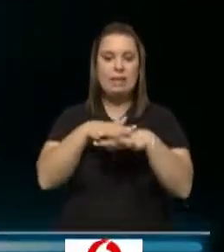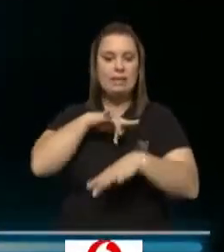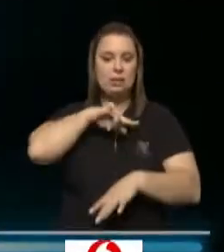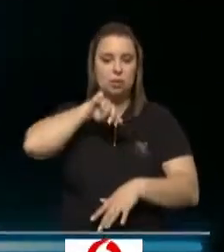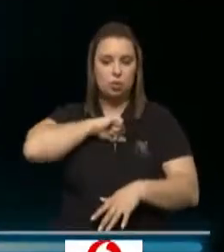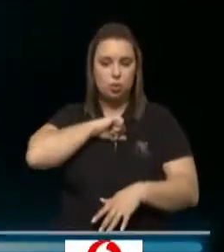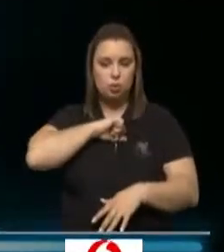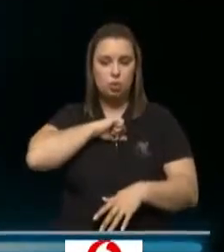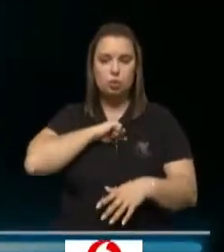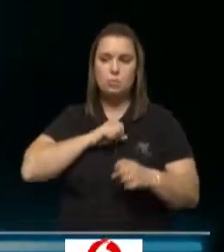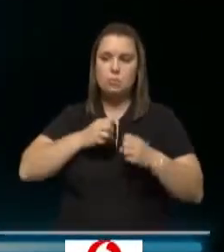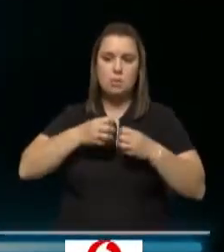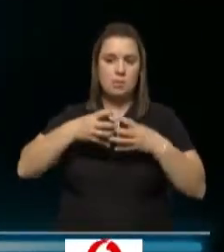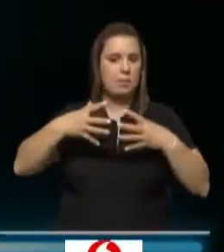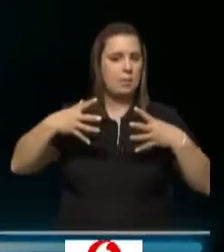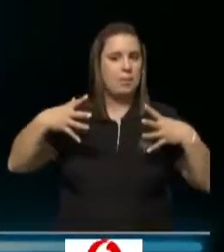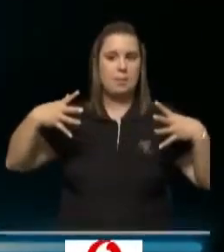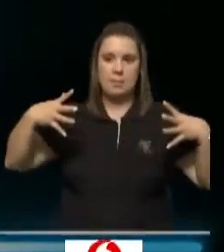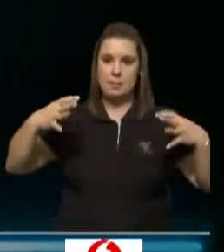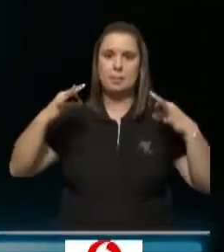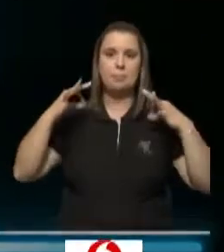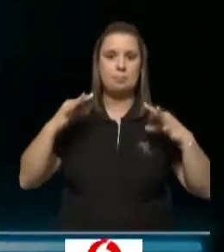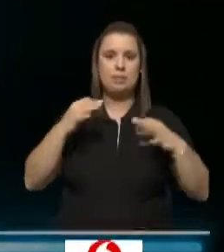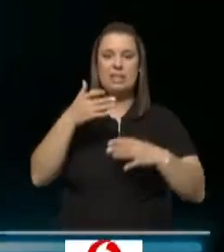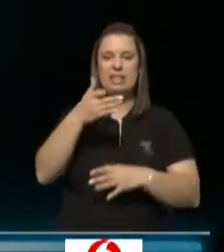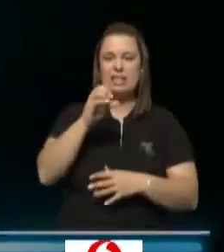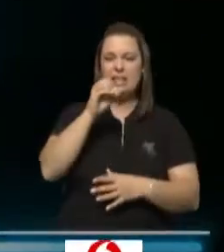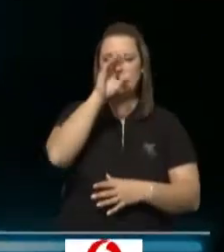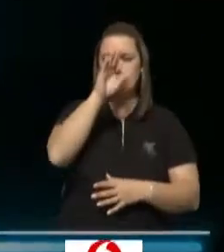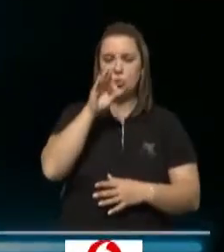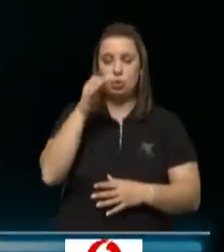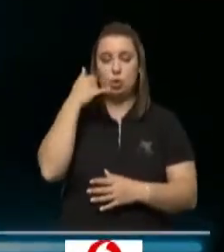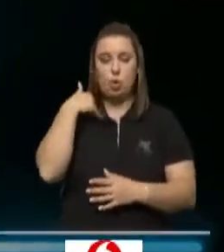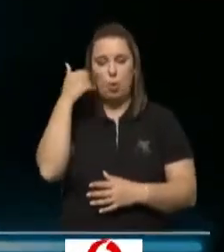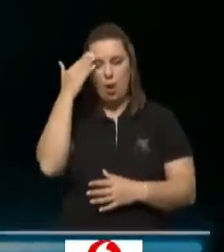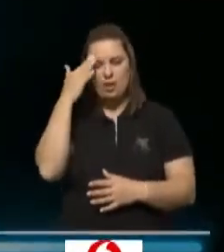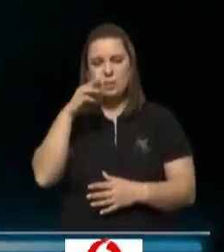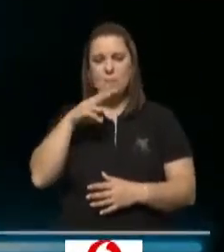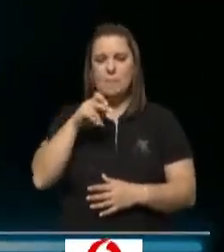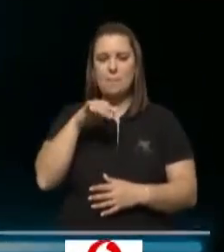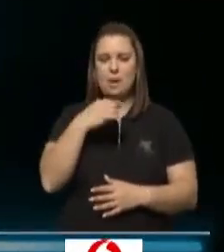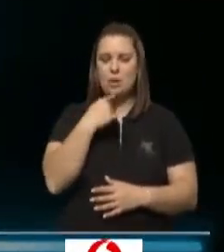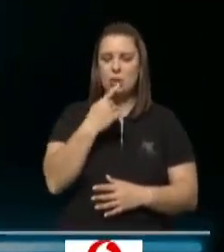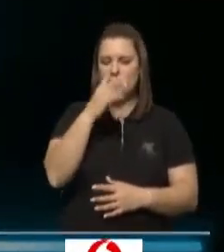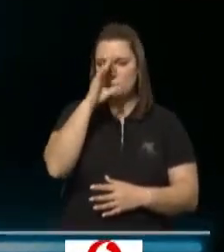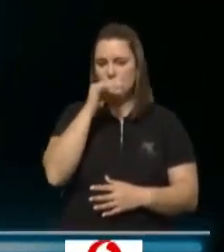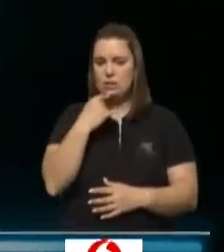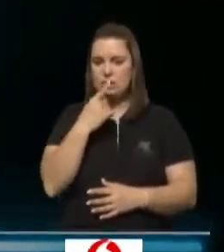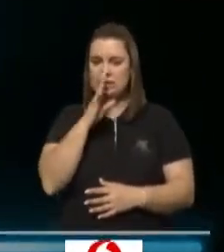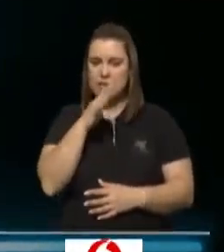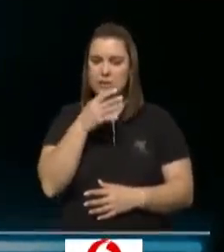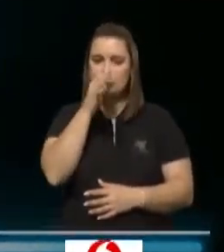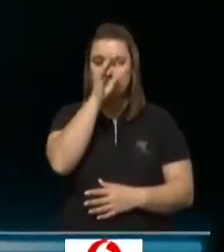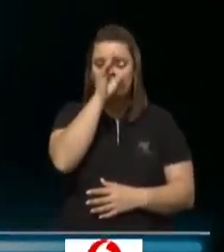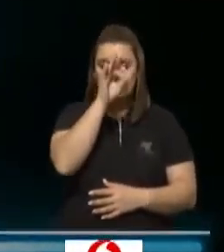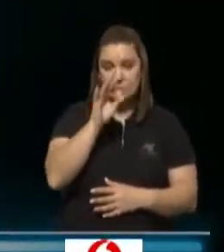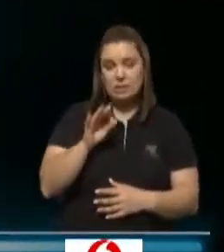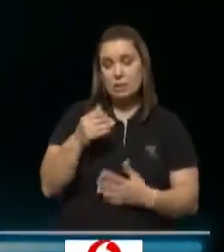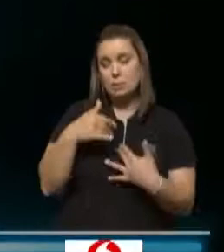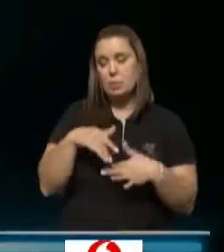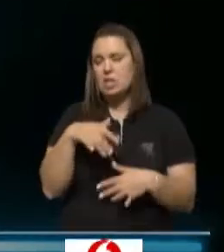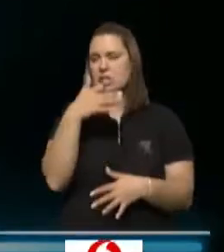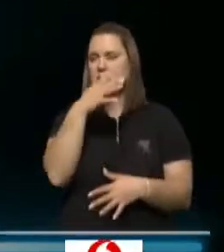volume of traffic on our network has increased exponentially, and 70%, as Maria referred